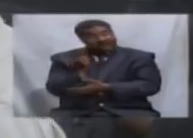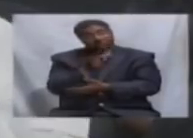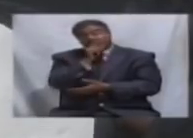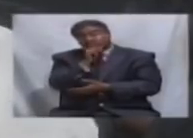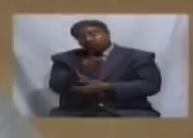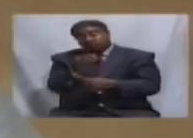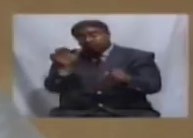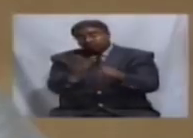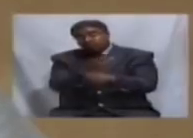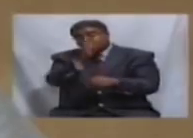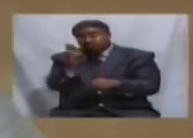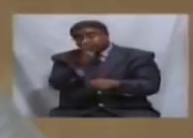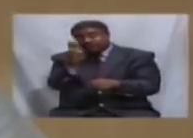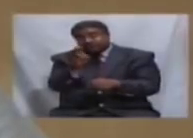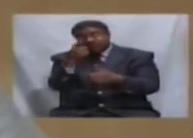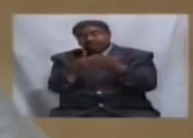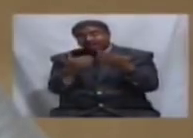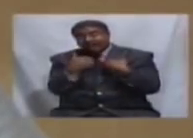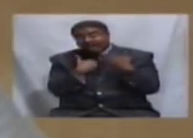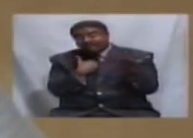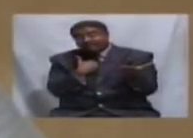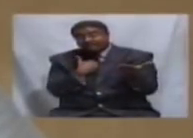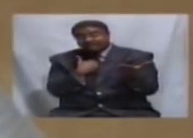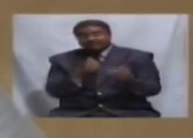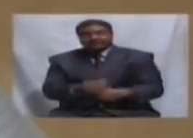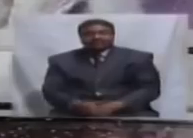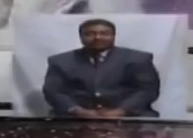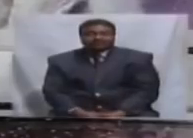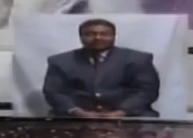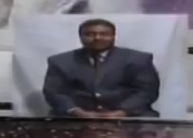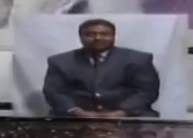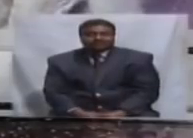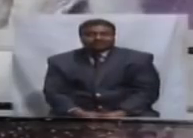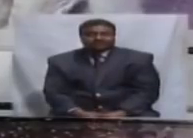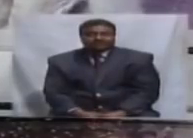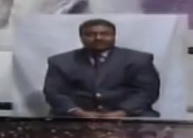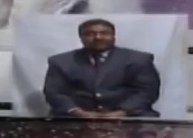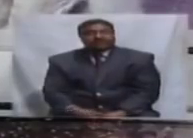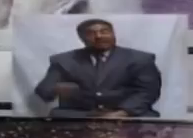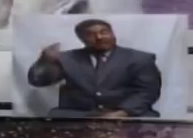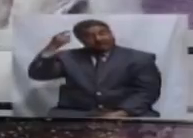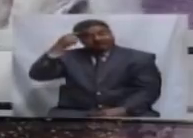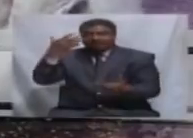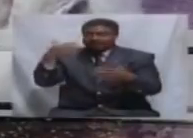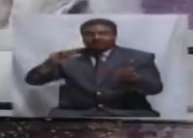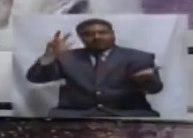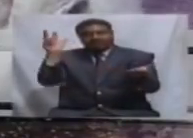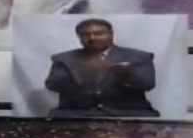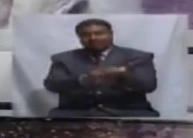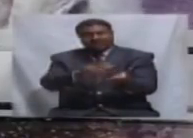of the technologies that we have now? Government has approved the $7